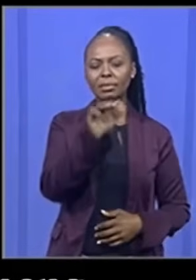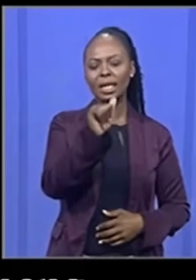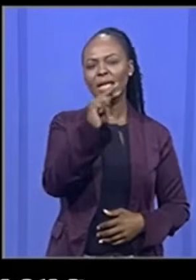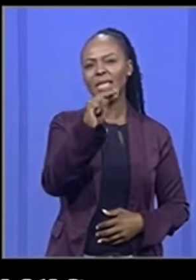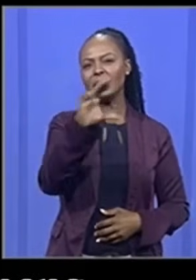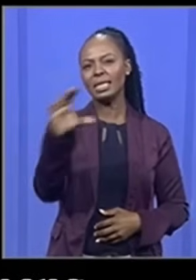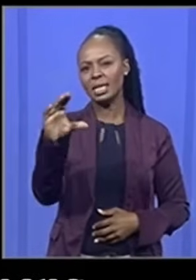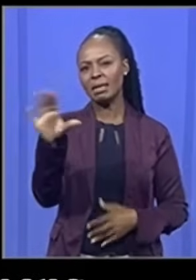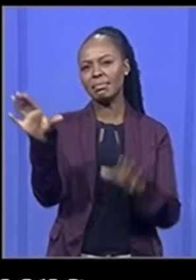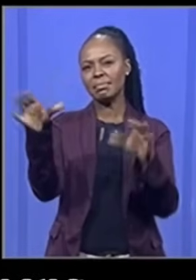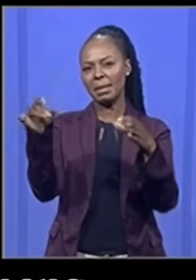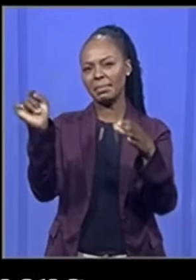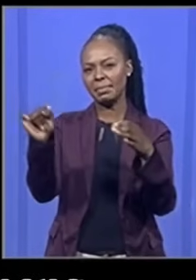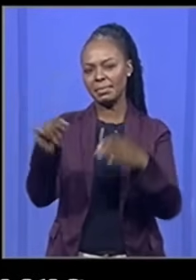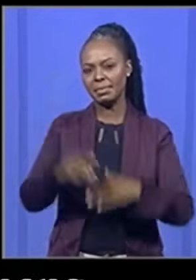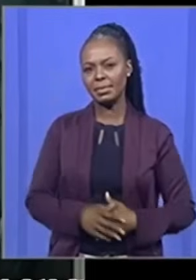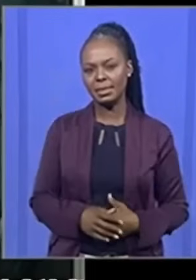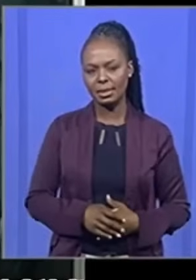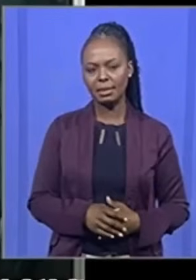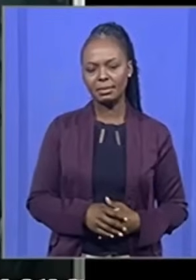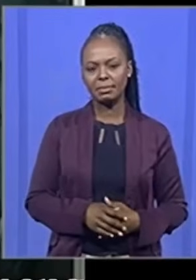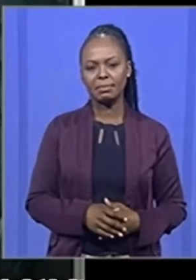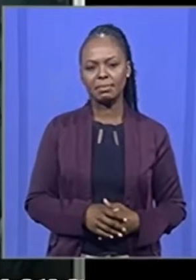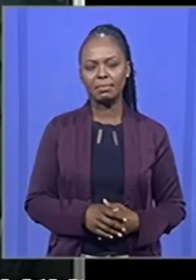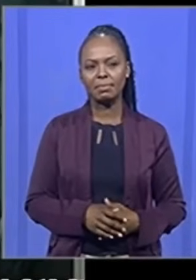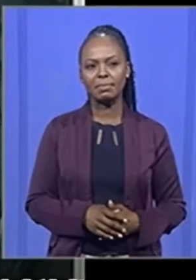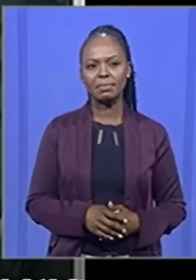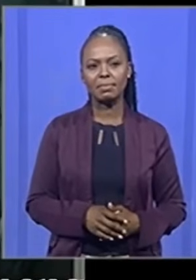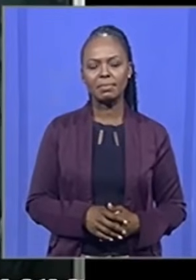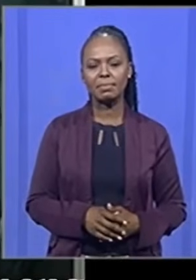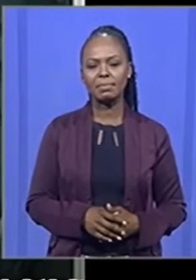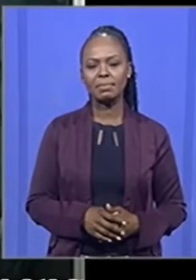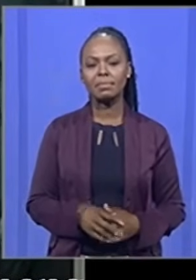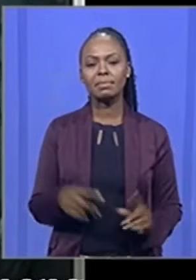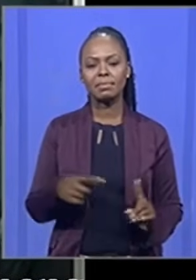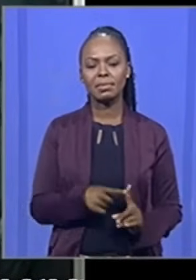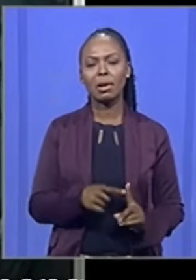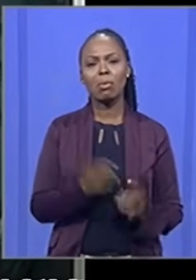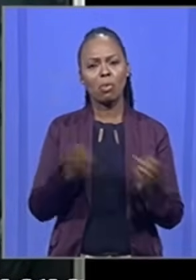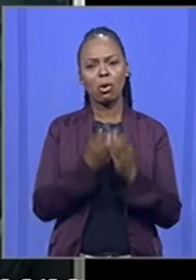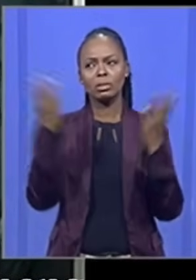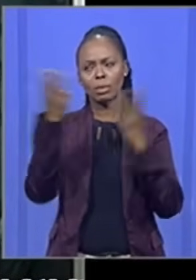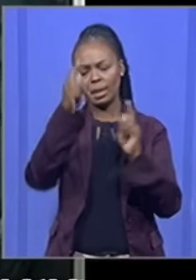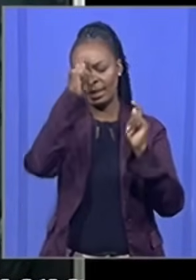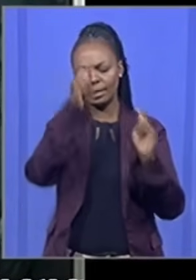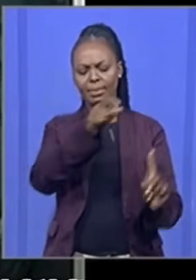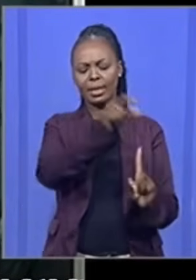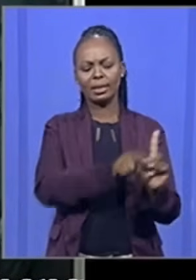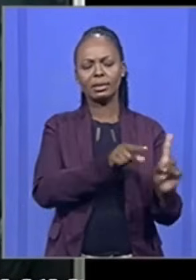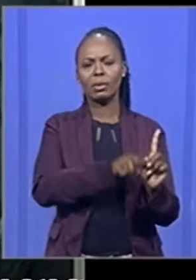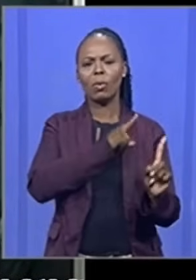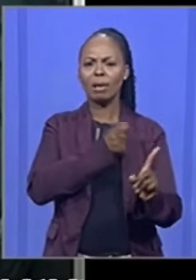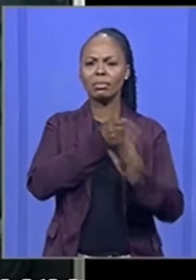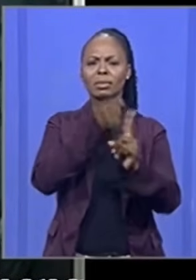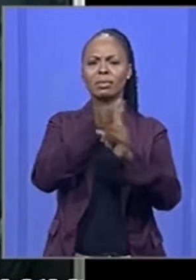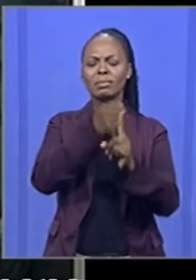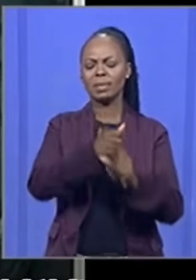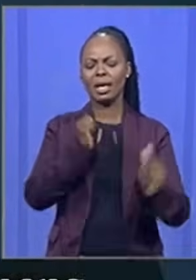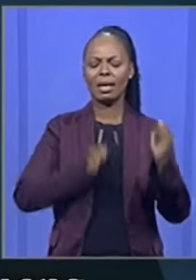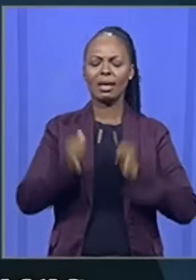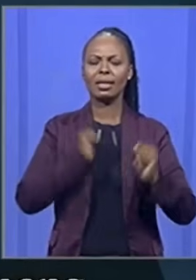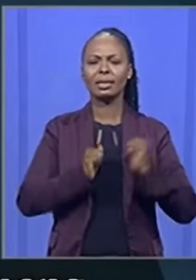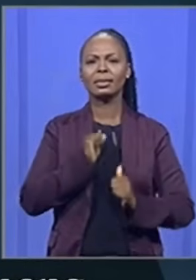All over the world, thought these are terrorists. Ngema ya neng a hlomphuwa ka lebaka la tshusumetso ya hae le kaleng la bonono nalane